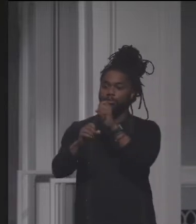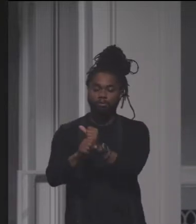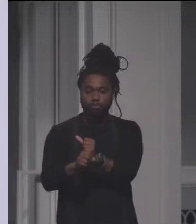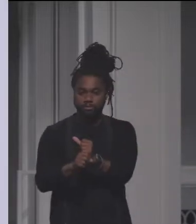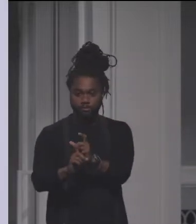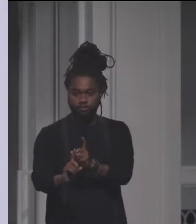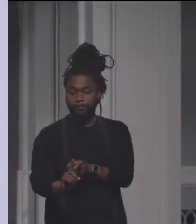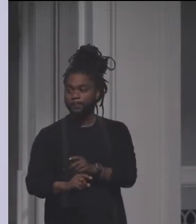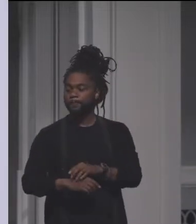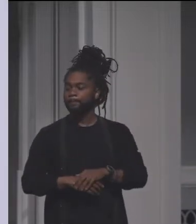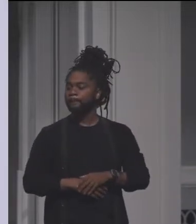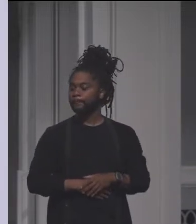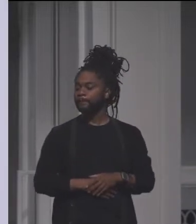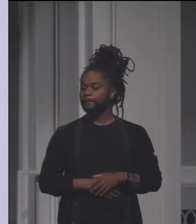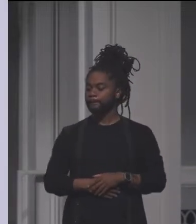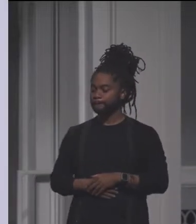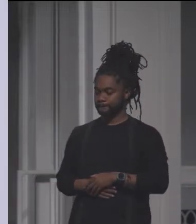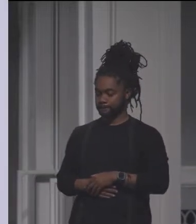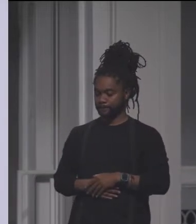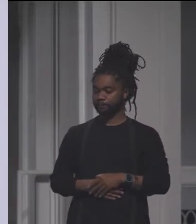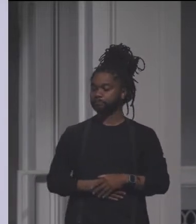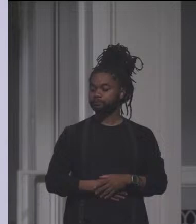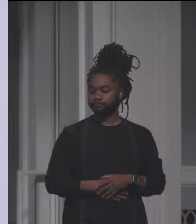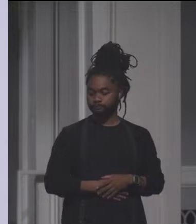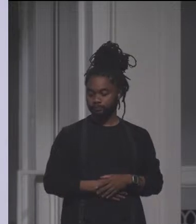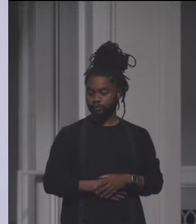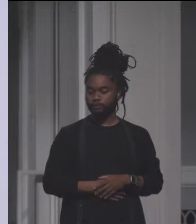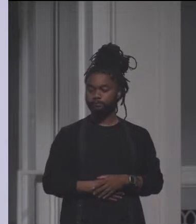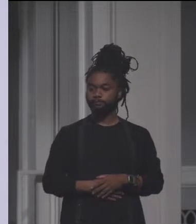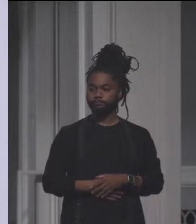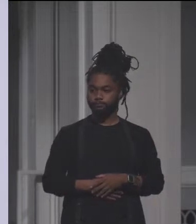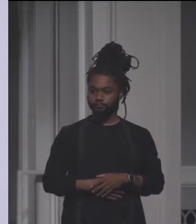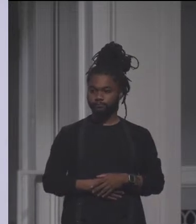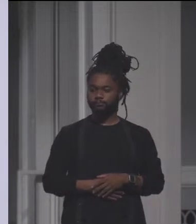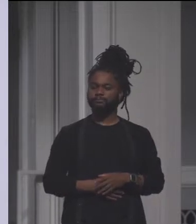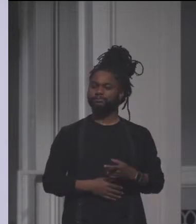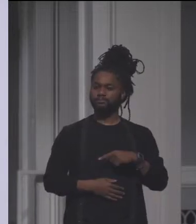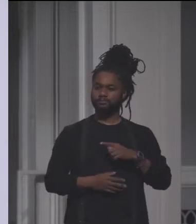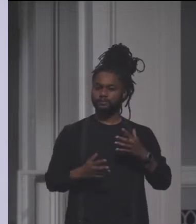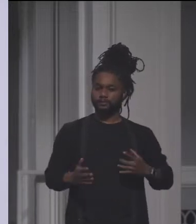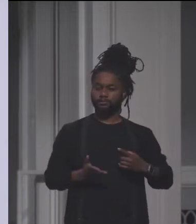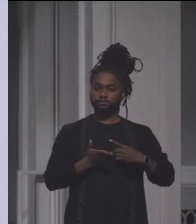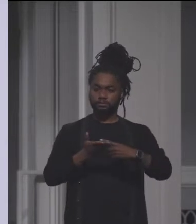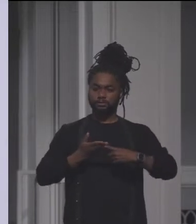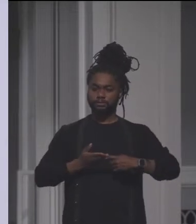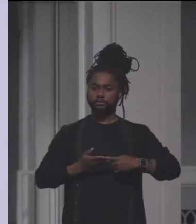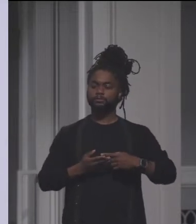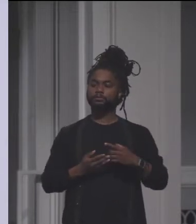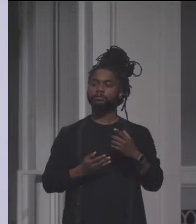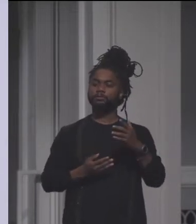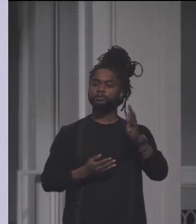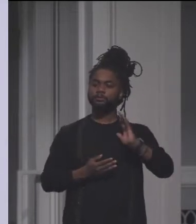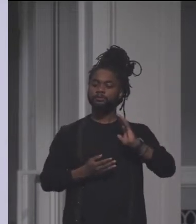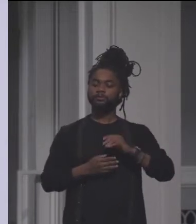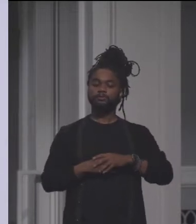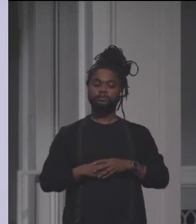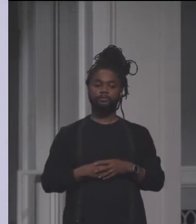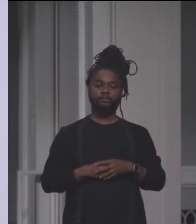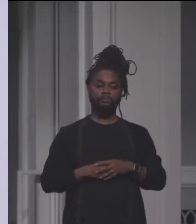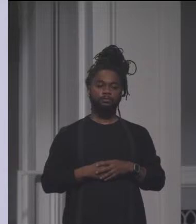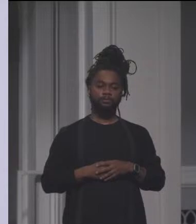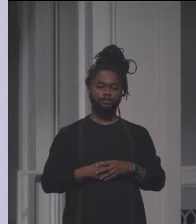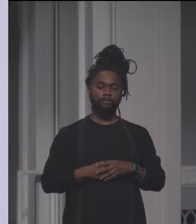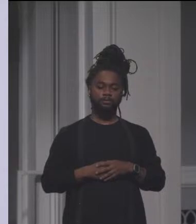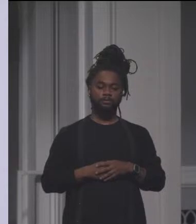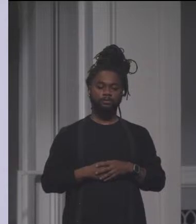Okay. Sort of related to this too, and you and I had a conversation about this. There's a